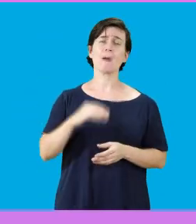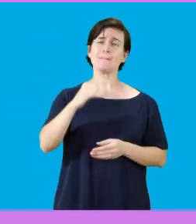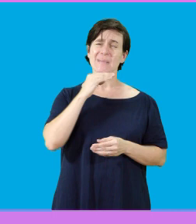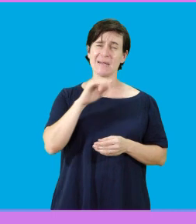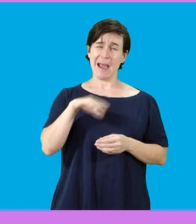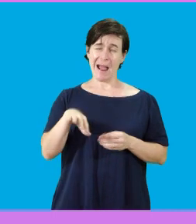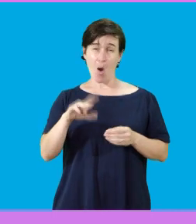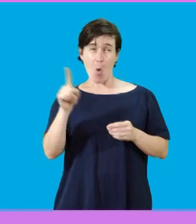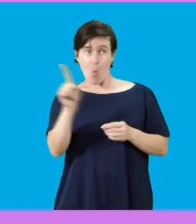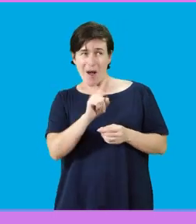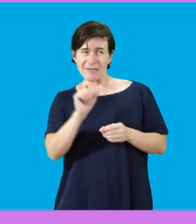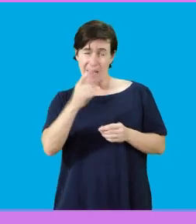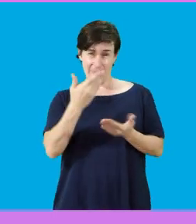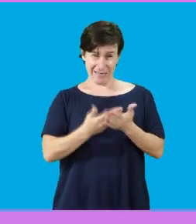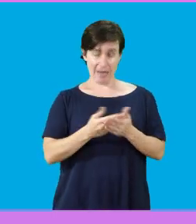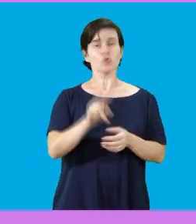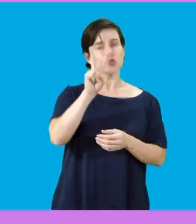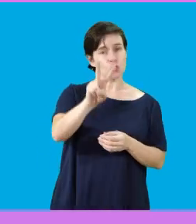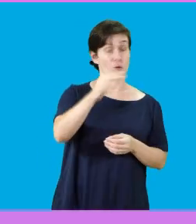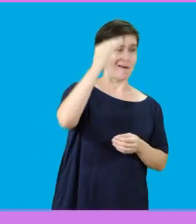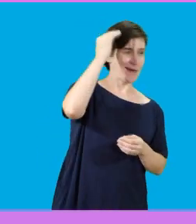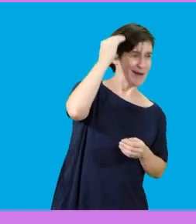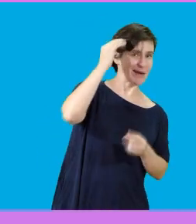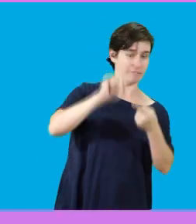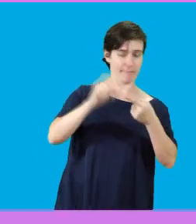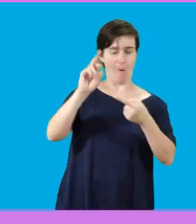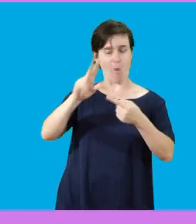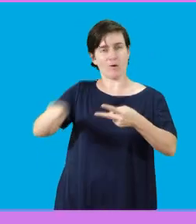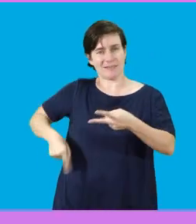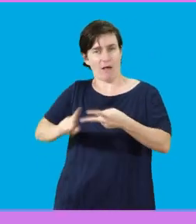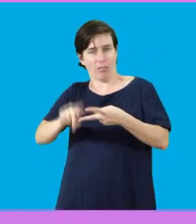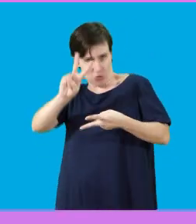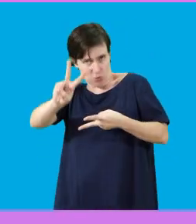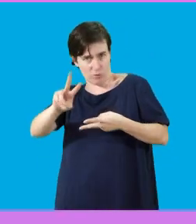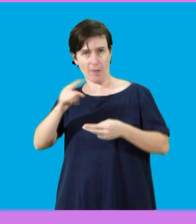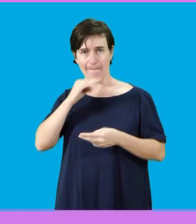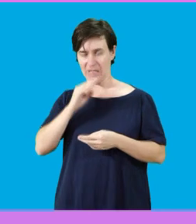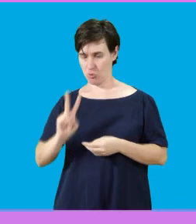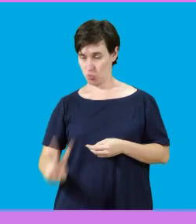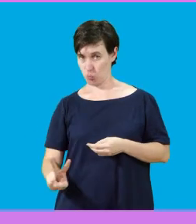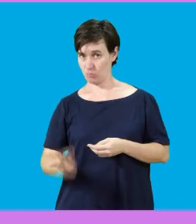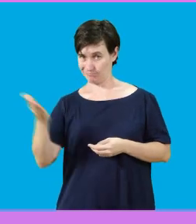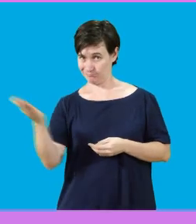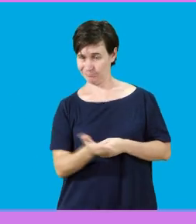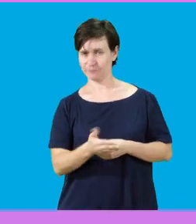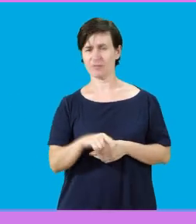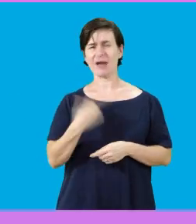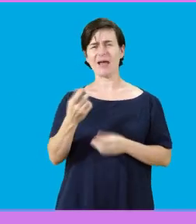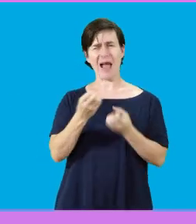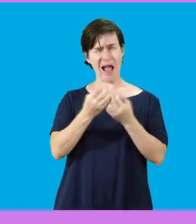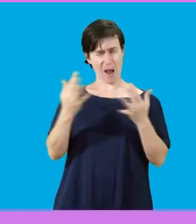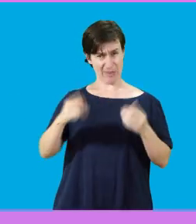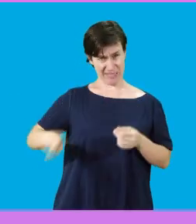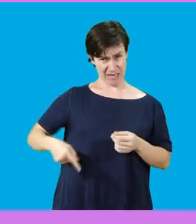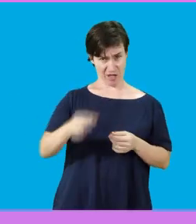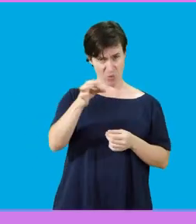many possible outcomes do we have in a coin? We've got 2, because it's either a head or a tail. So it's going to be 2. Then how many tails do